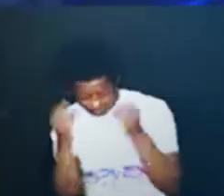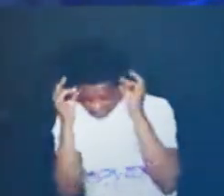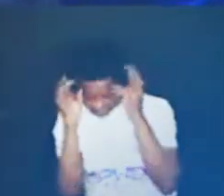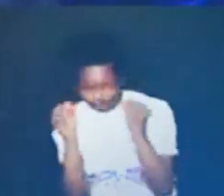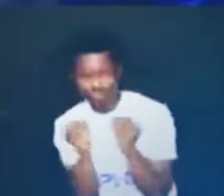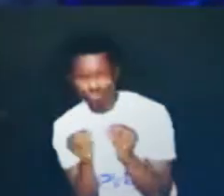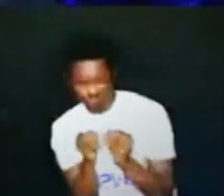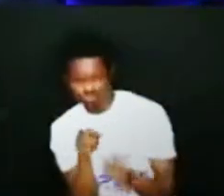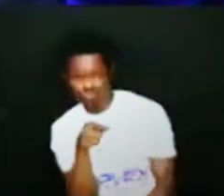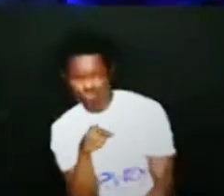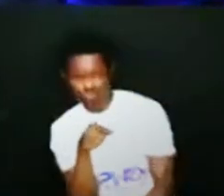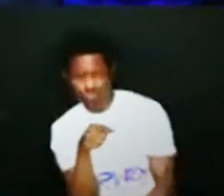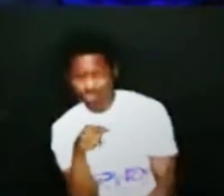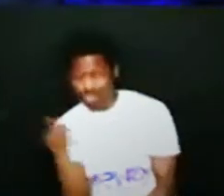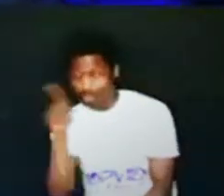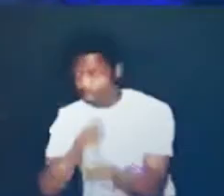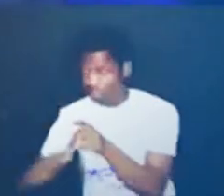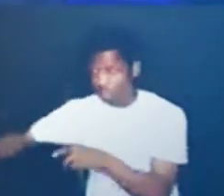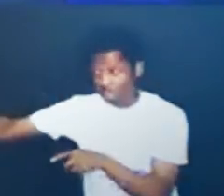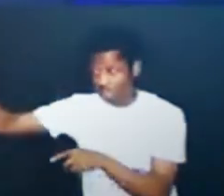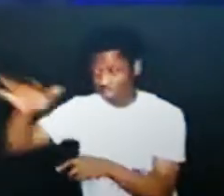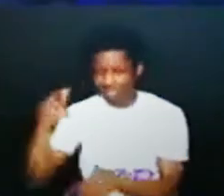that you are destroying